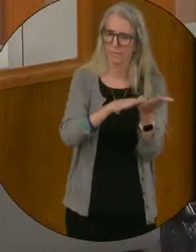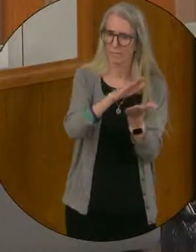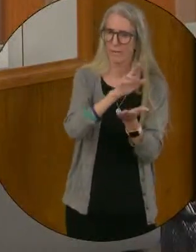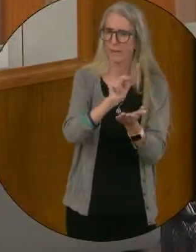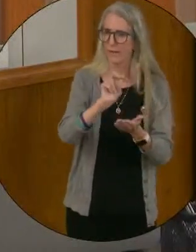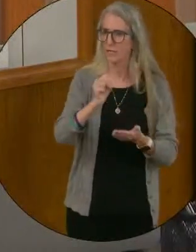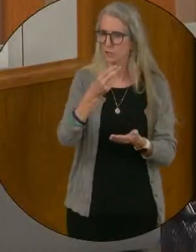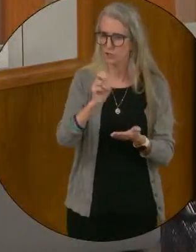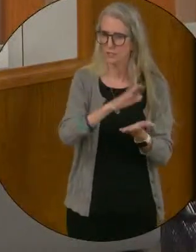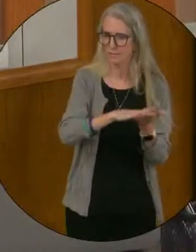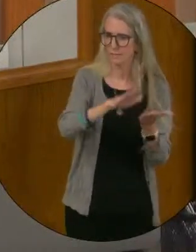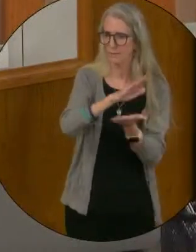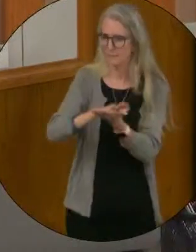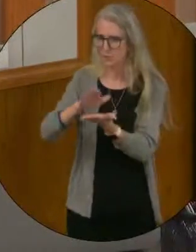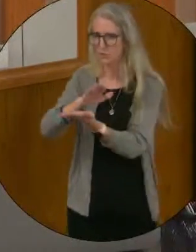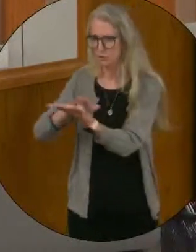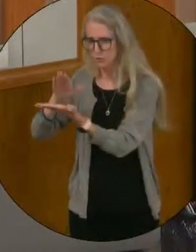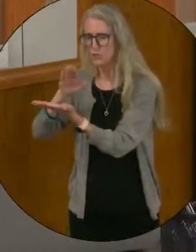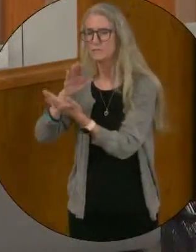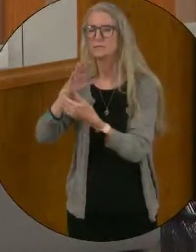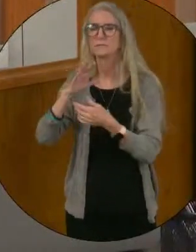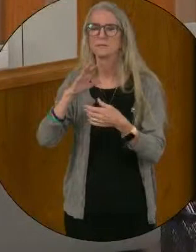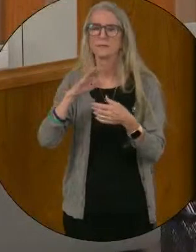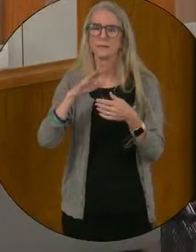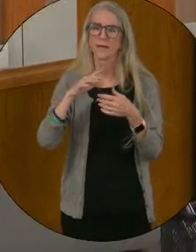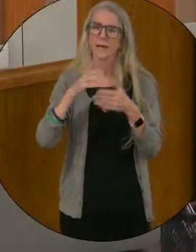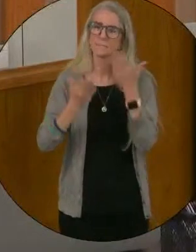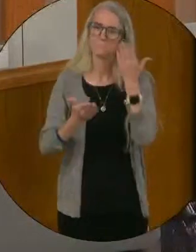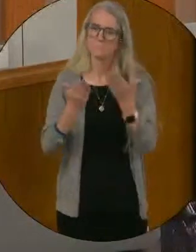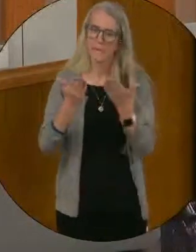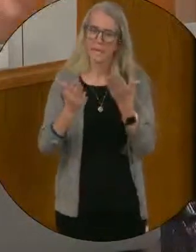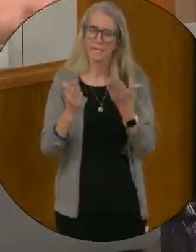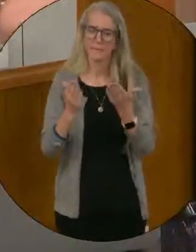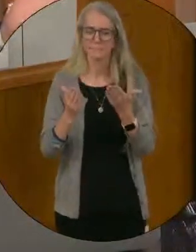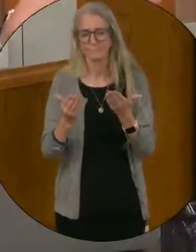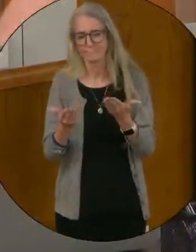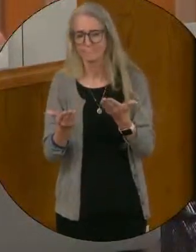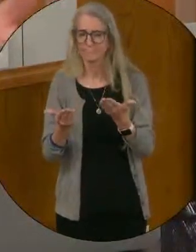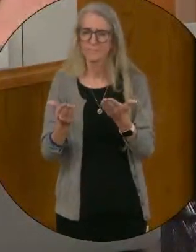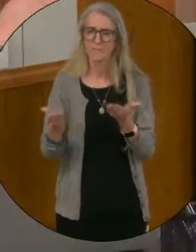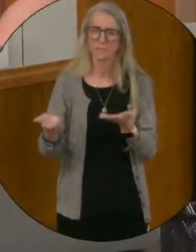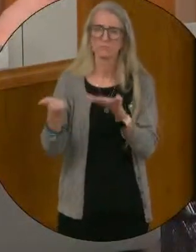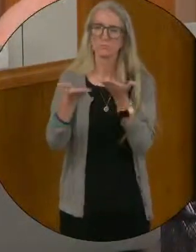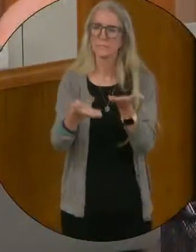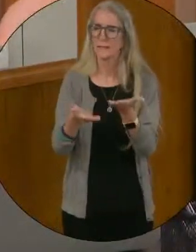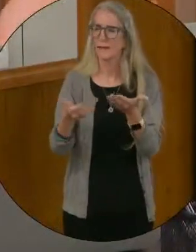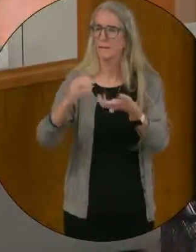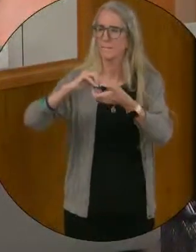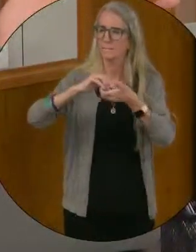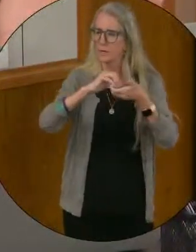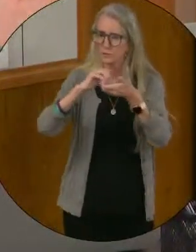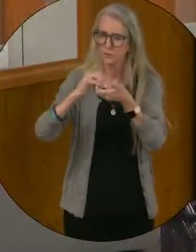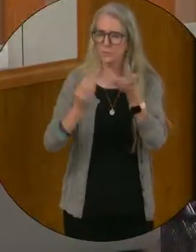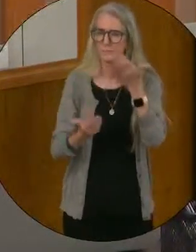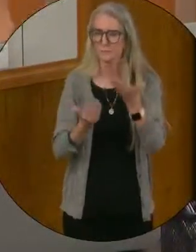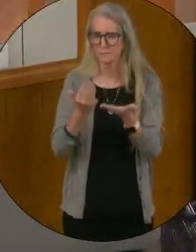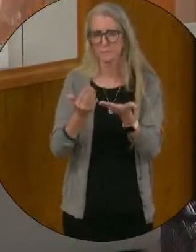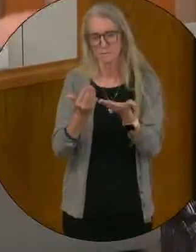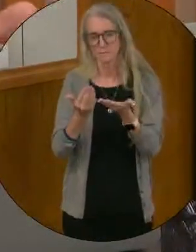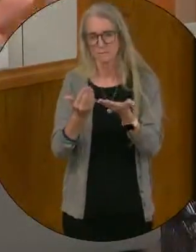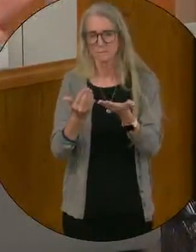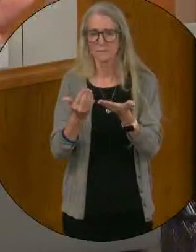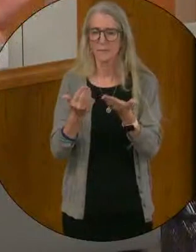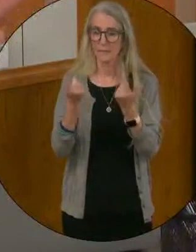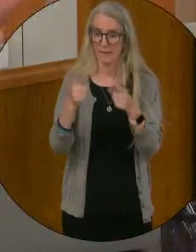and while they may present, sometimes the partnerships require collaboration